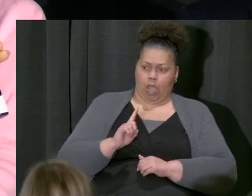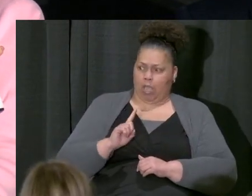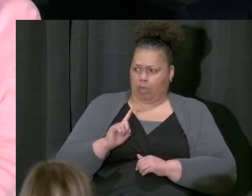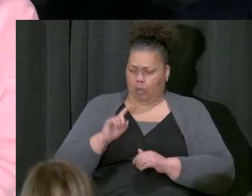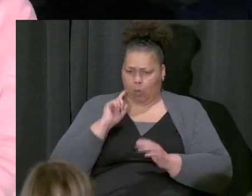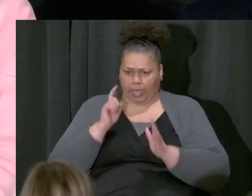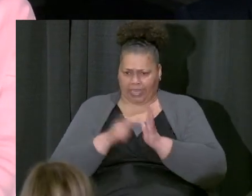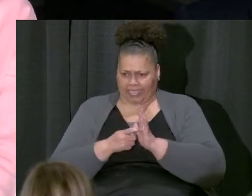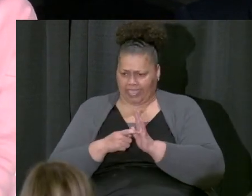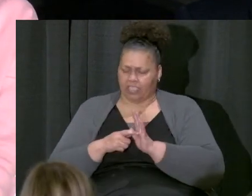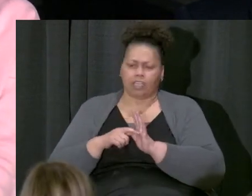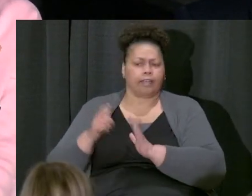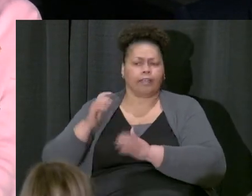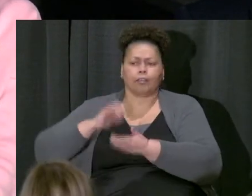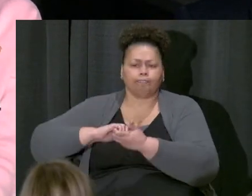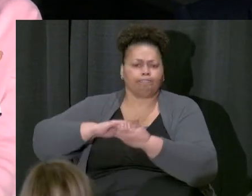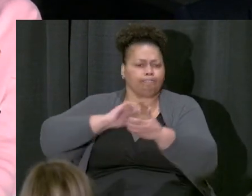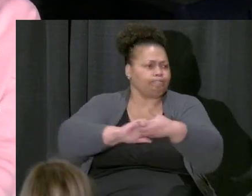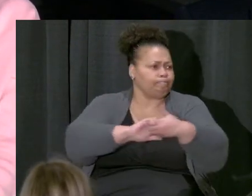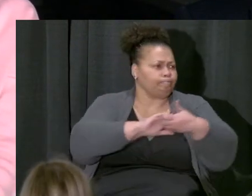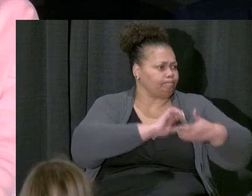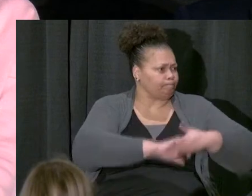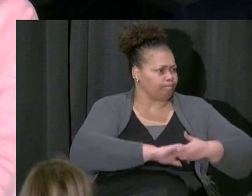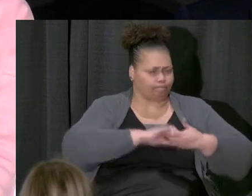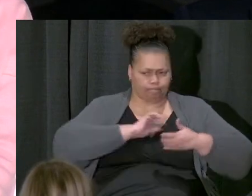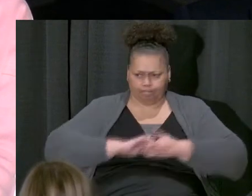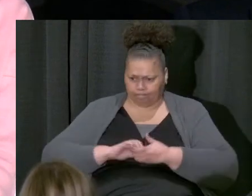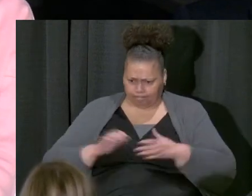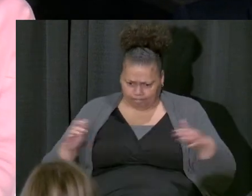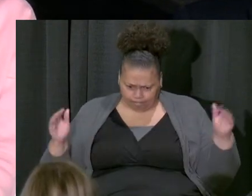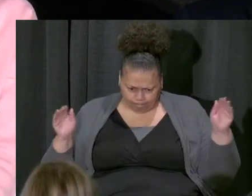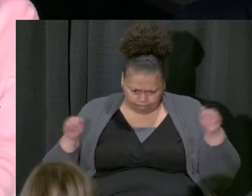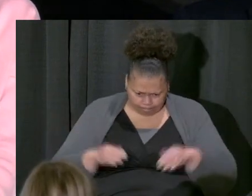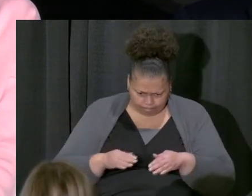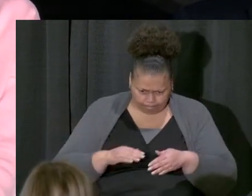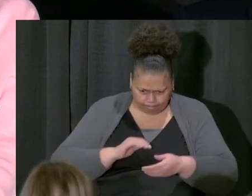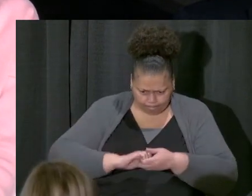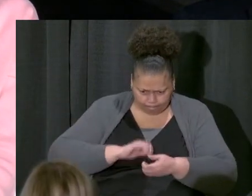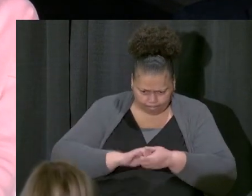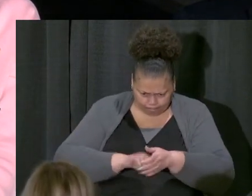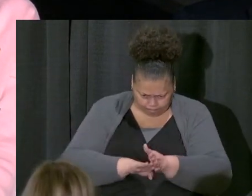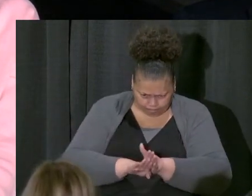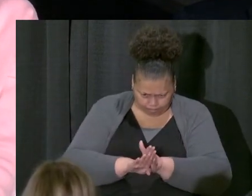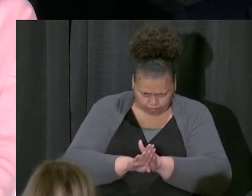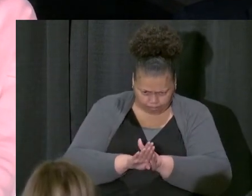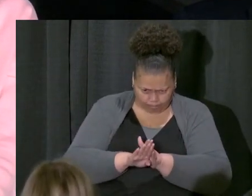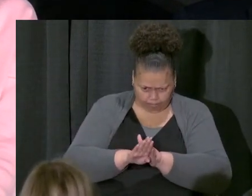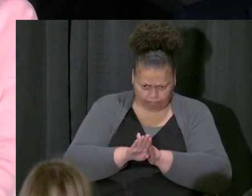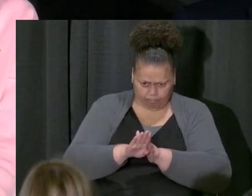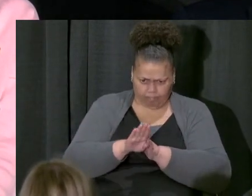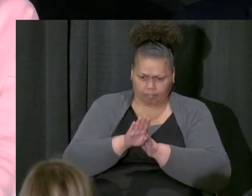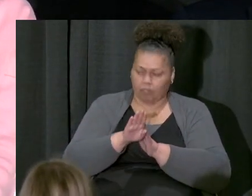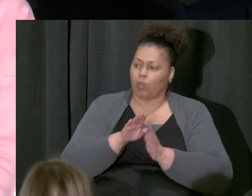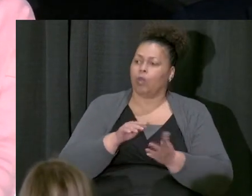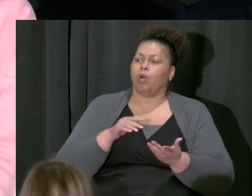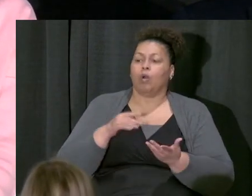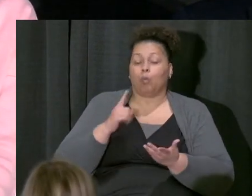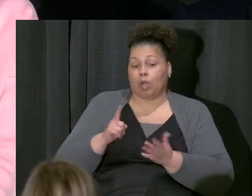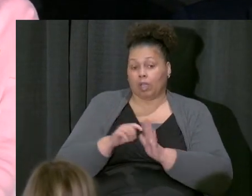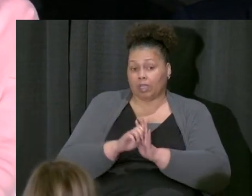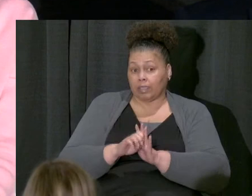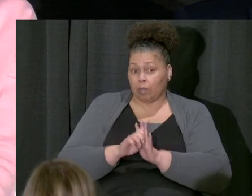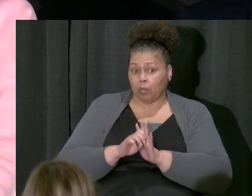we have been collaborating with, you know, industries and academia. And one of the example